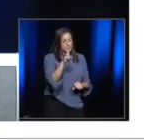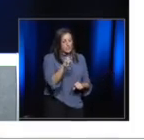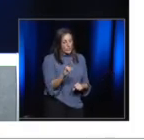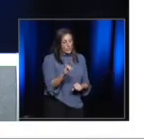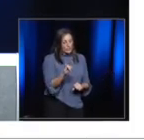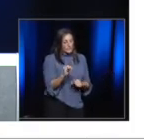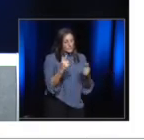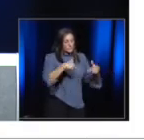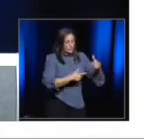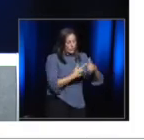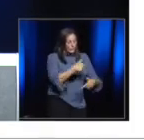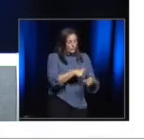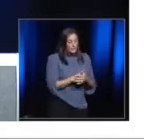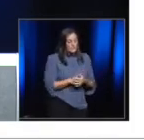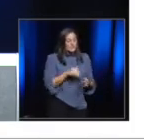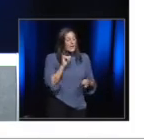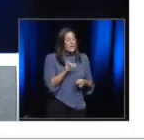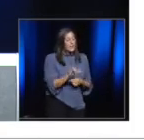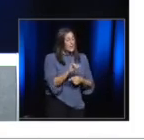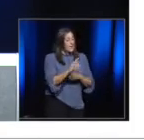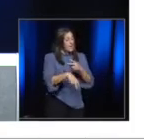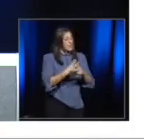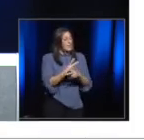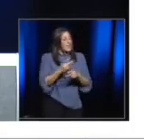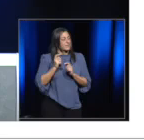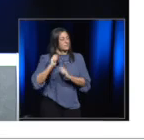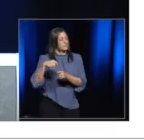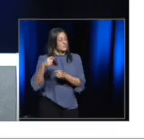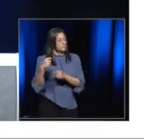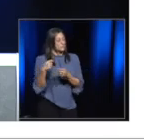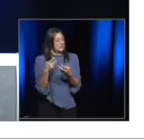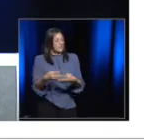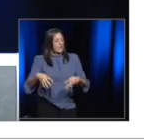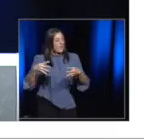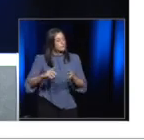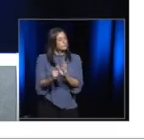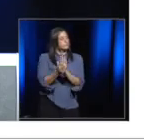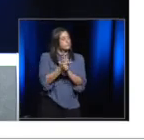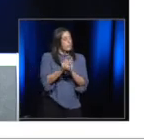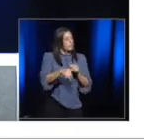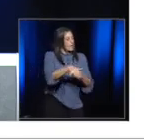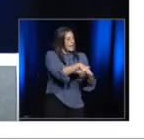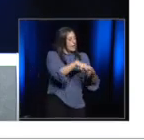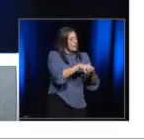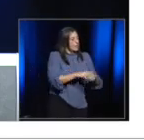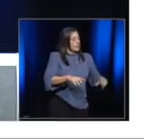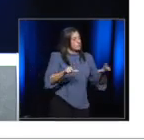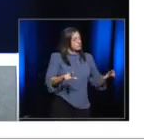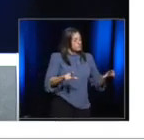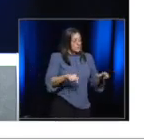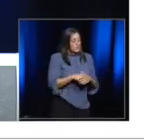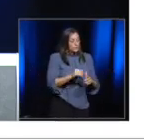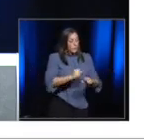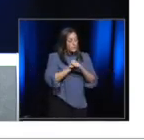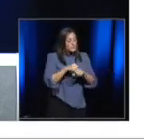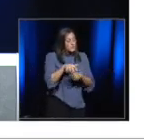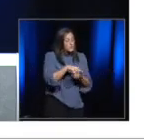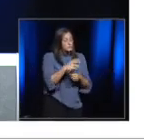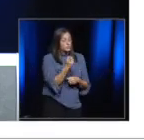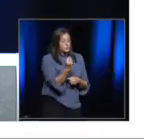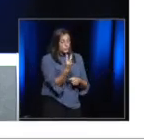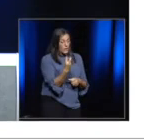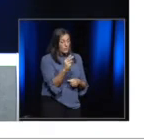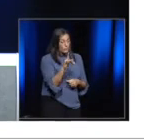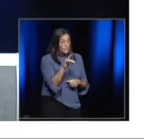nets banned out to 7 nautical miles and trawl fishing banned between 2 and 4 nautical miles. So the protected area is 12 nautical miles